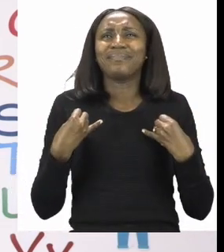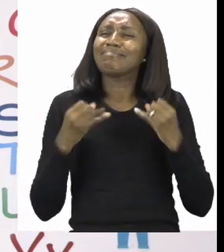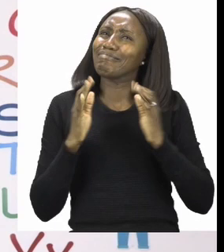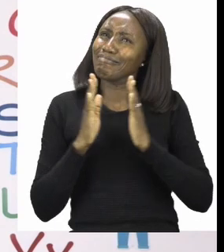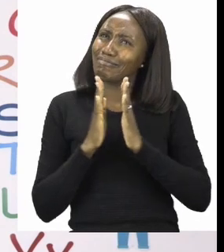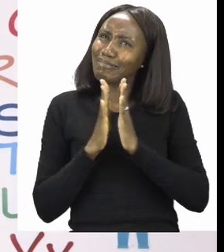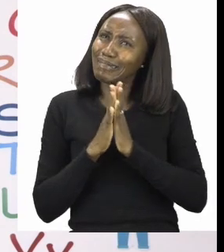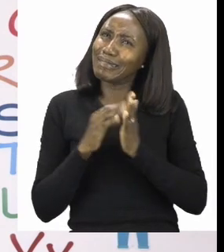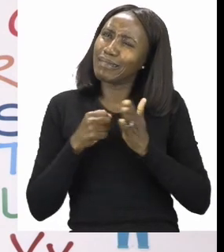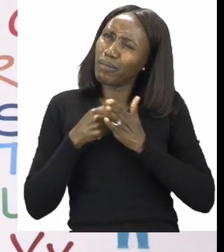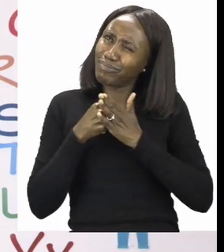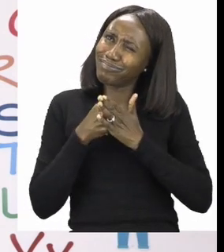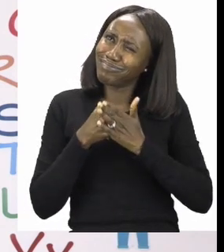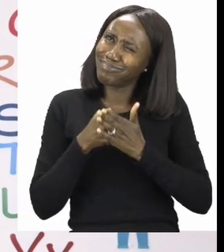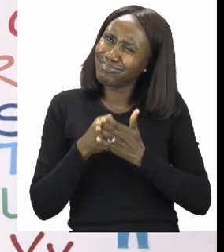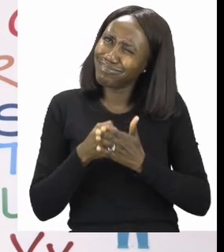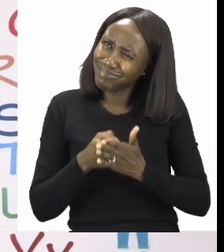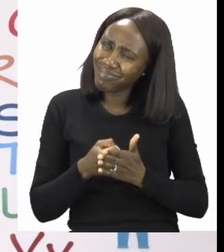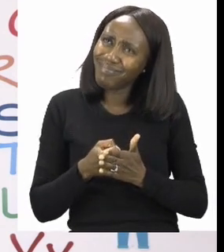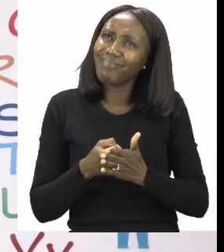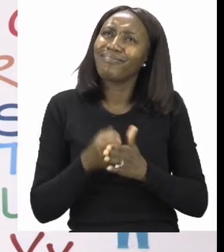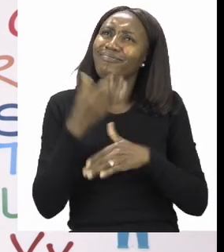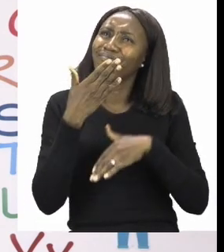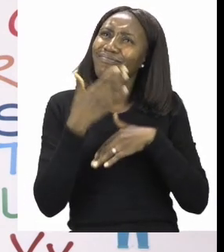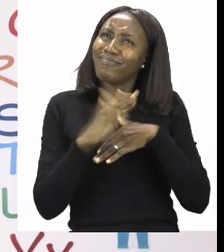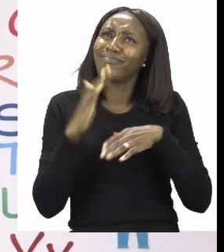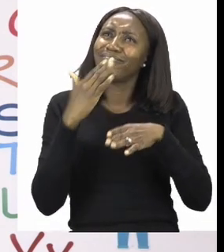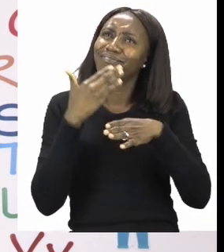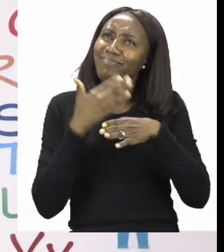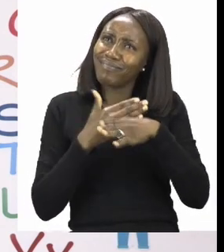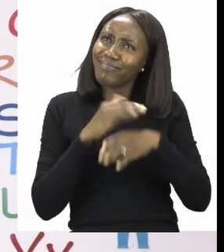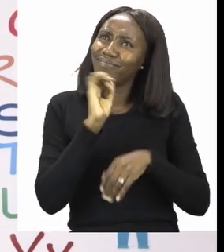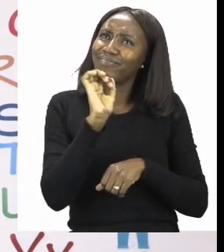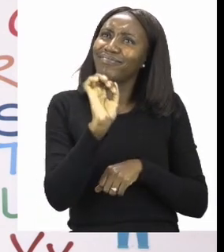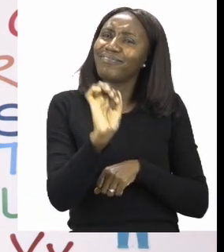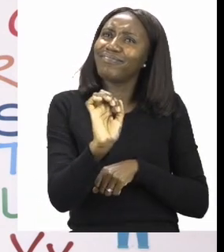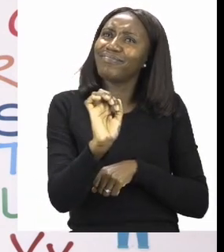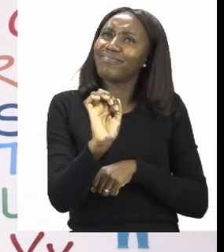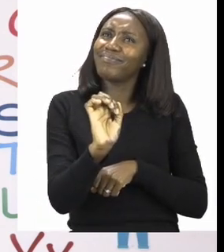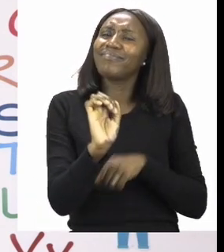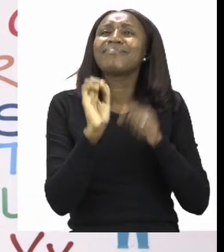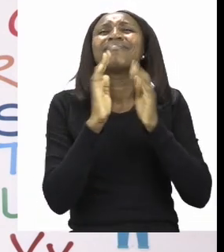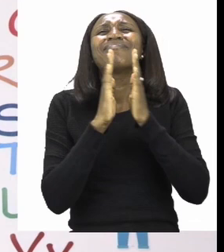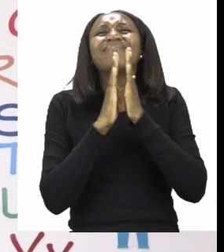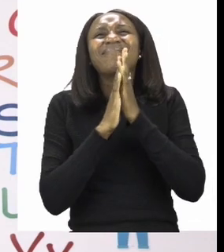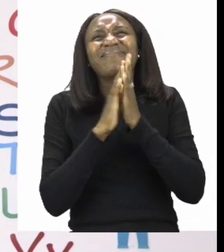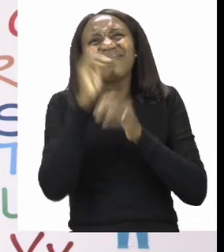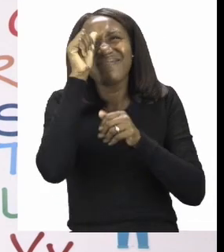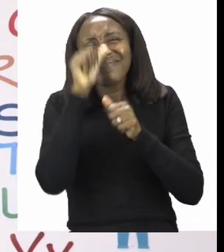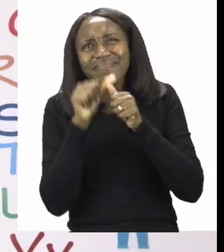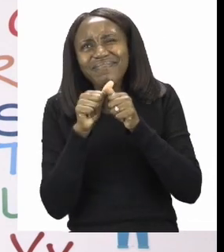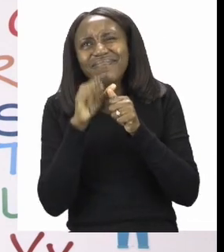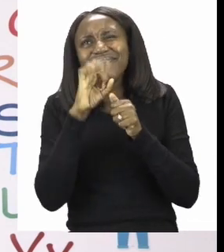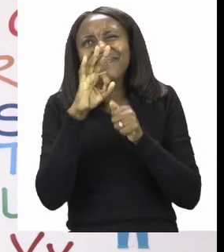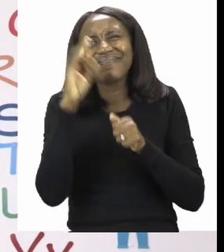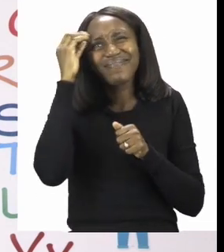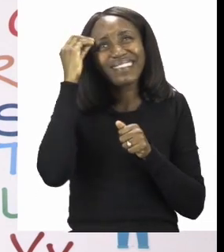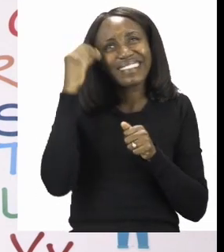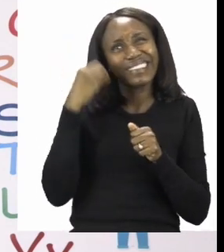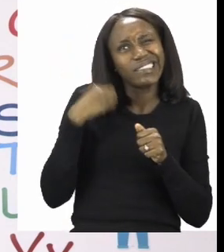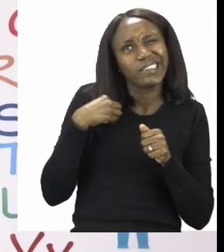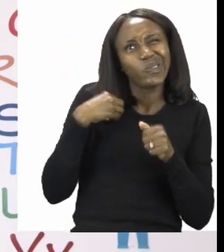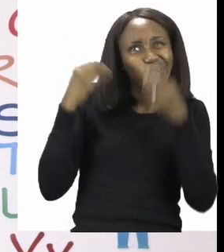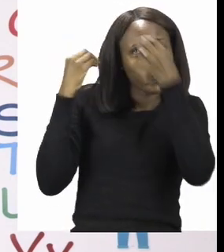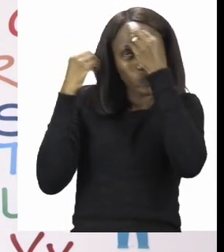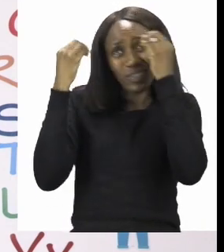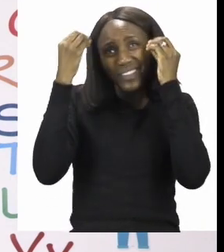finish all your exercises by yourselves. Remember, if you're not sure what to do or you